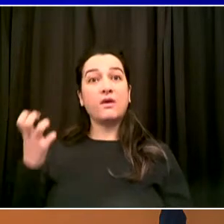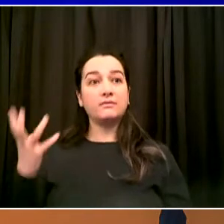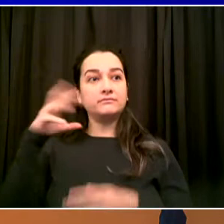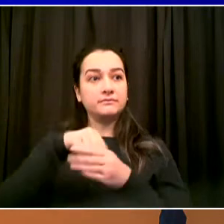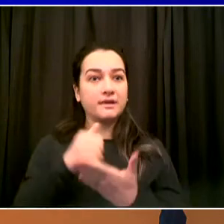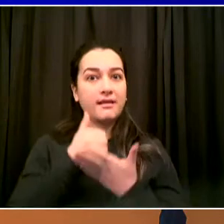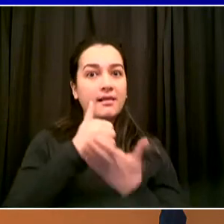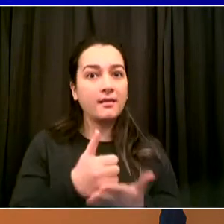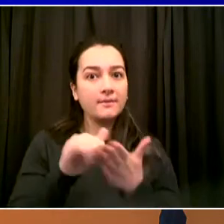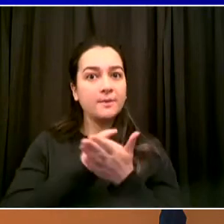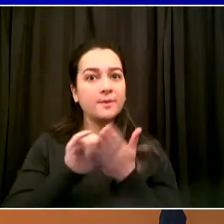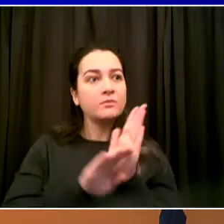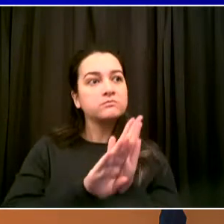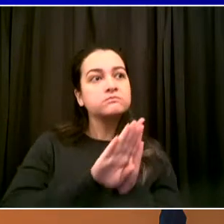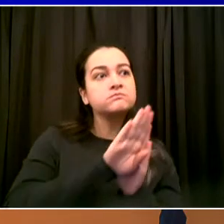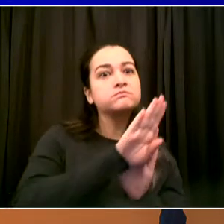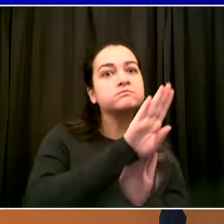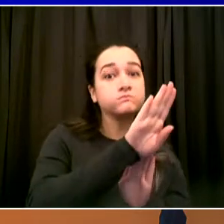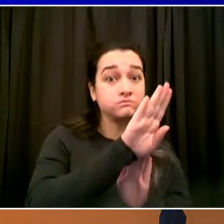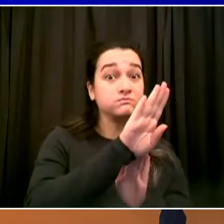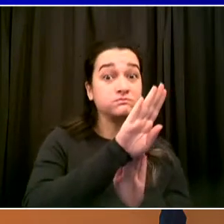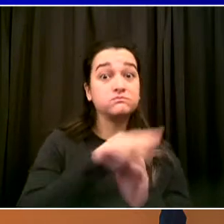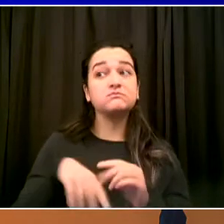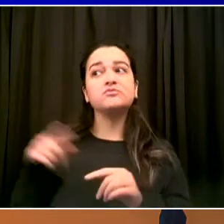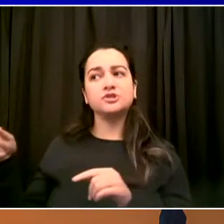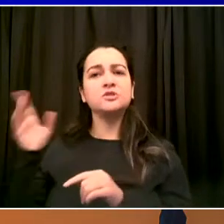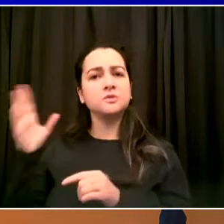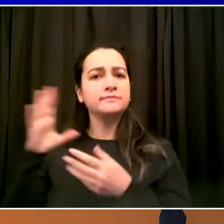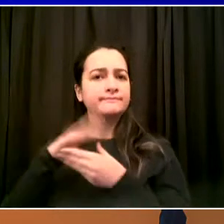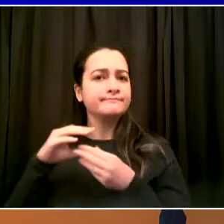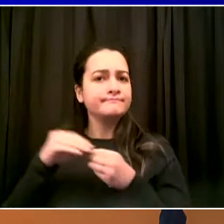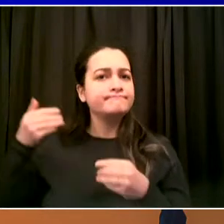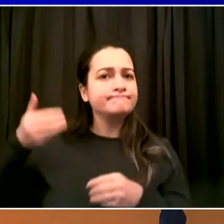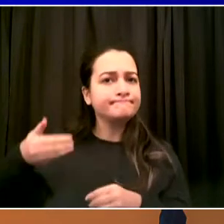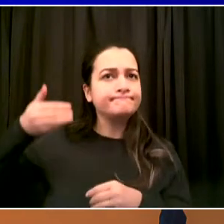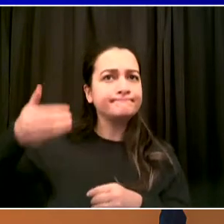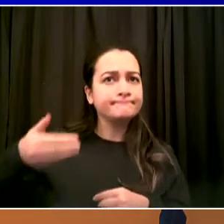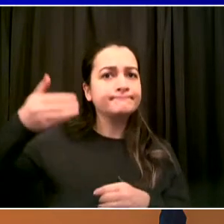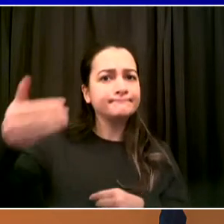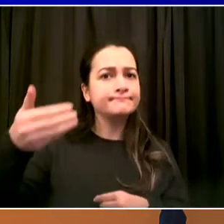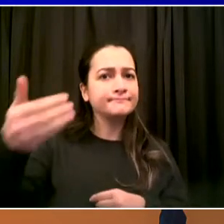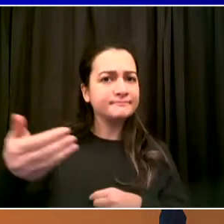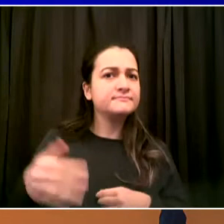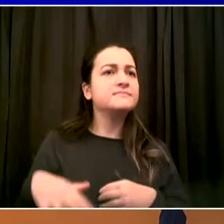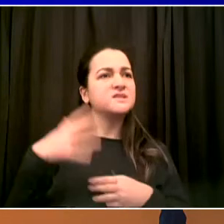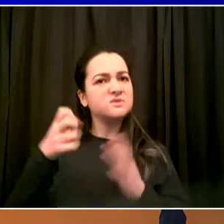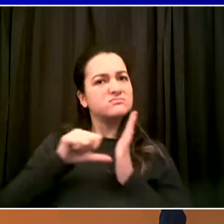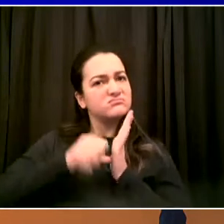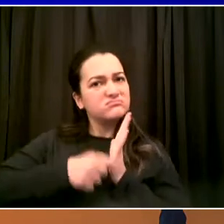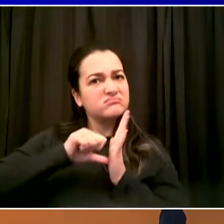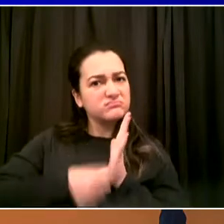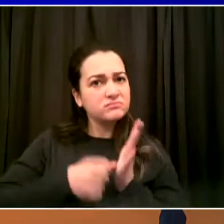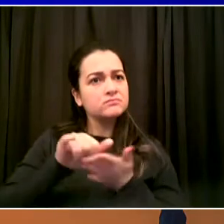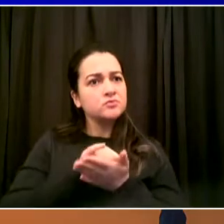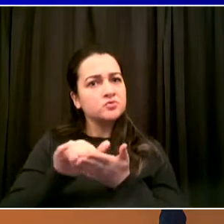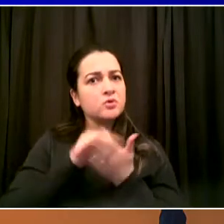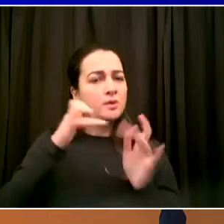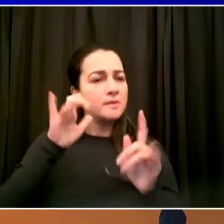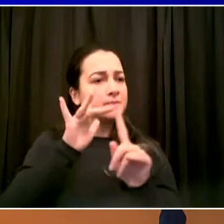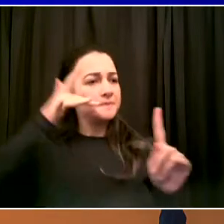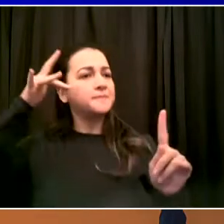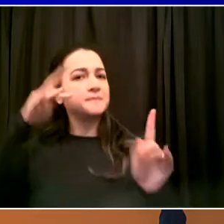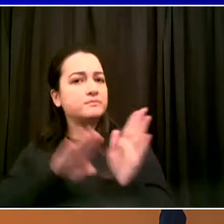back better. And you'll be seeing me all over the 5 boroughs making those announcements. It's an exciting time. But to get to that